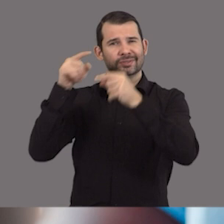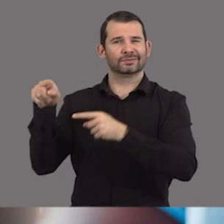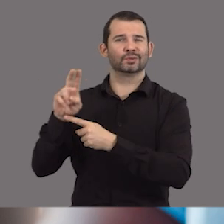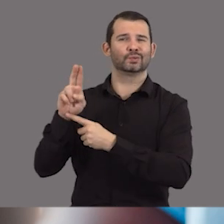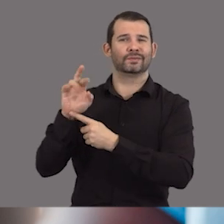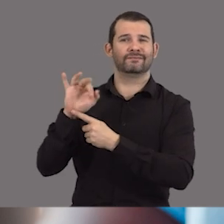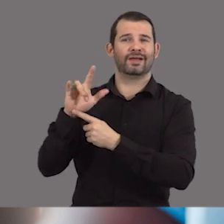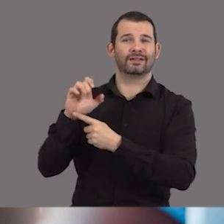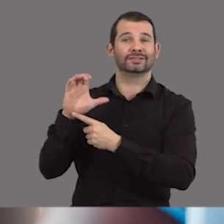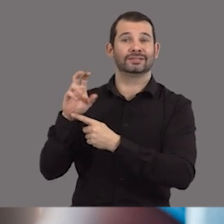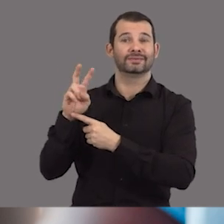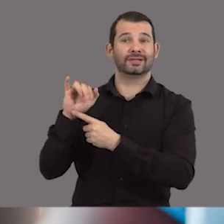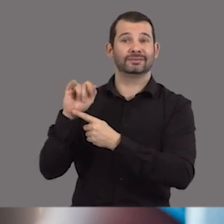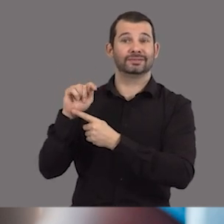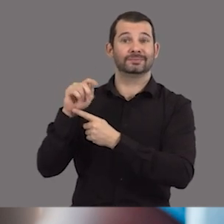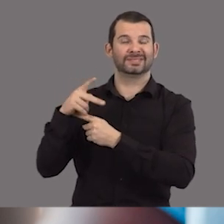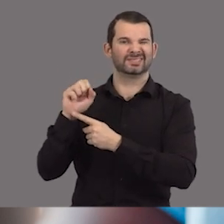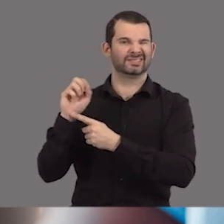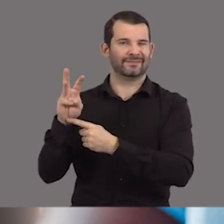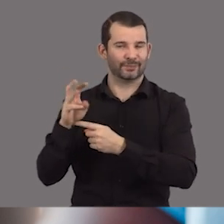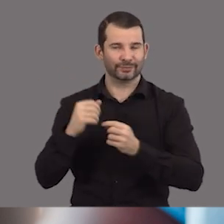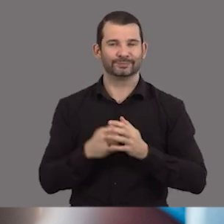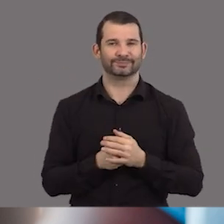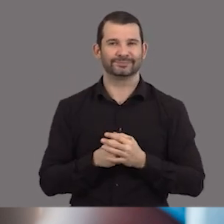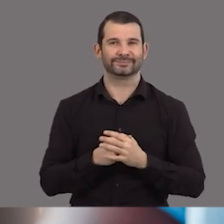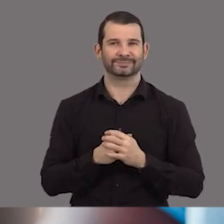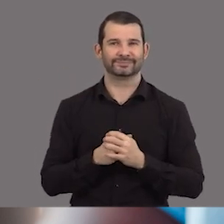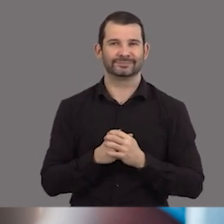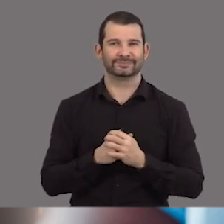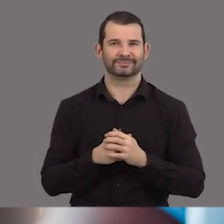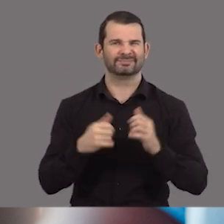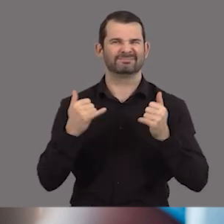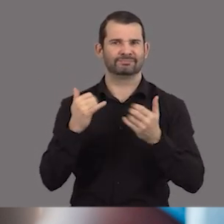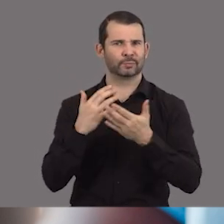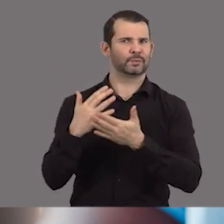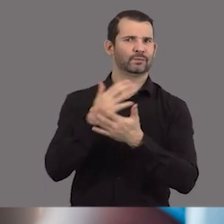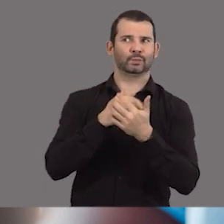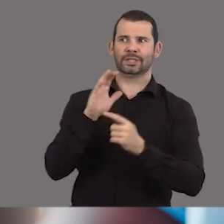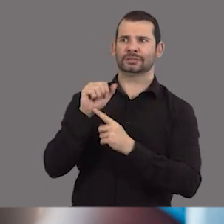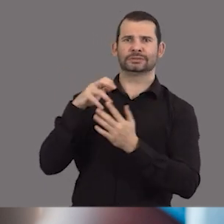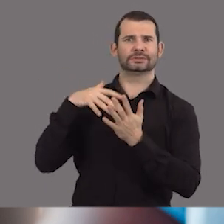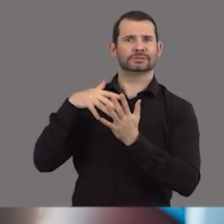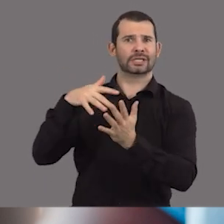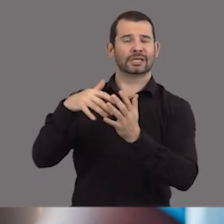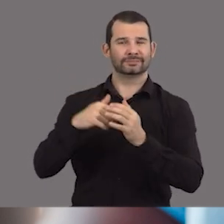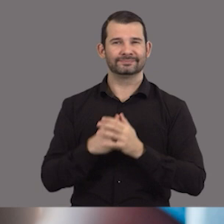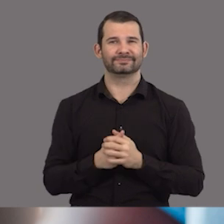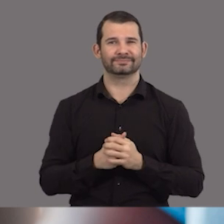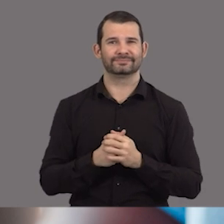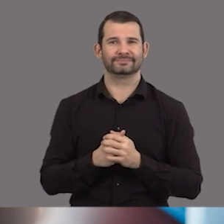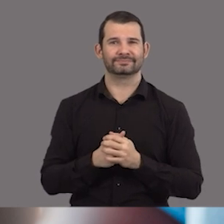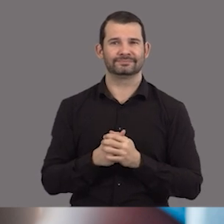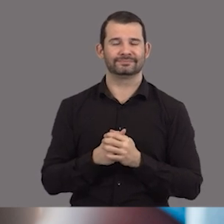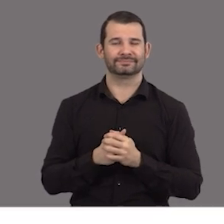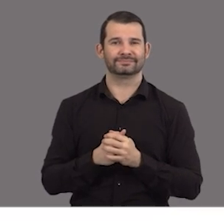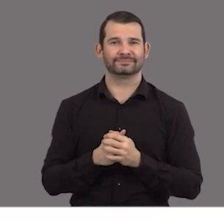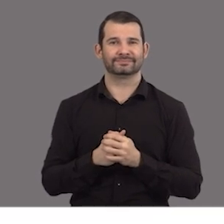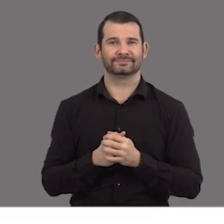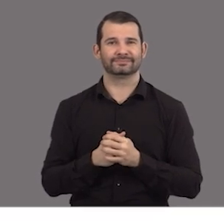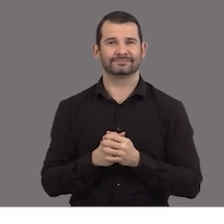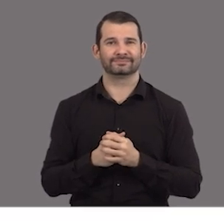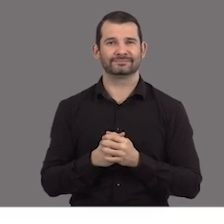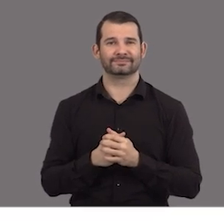information into the UFile CVITP software. Let's review our case study.